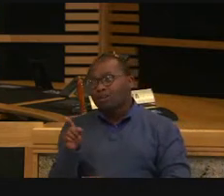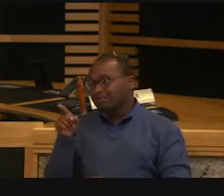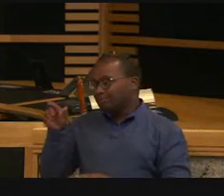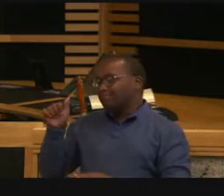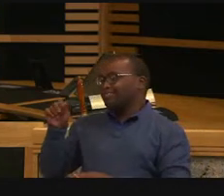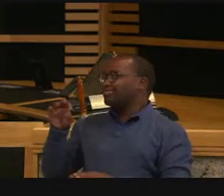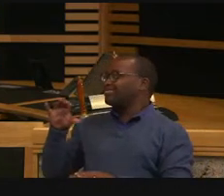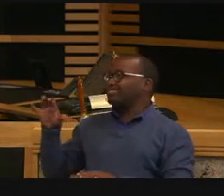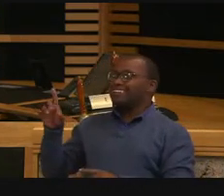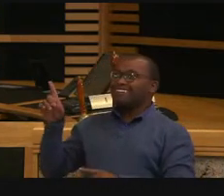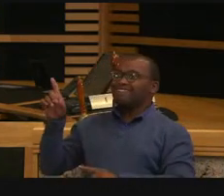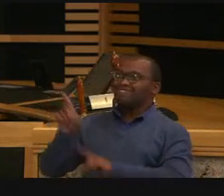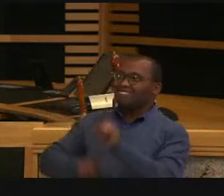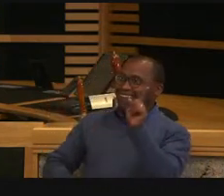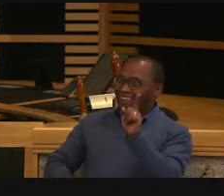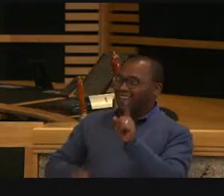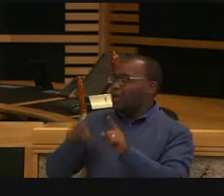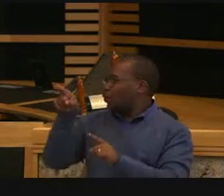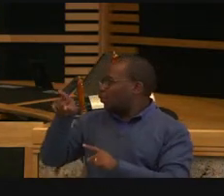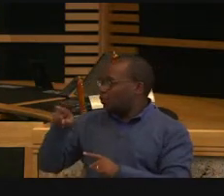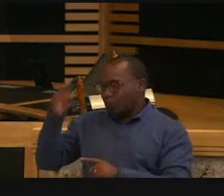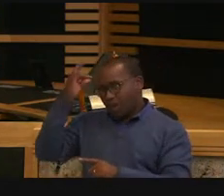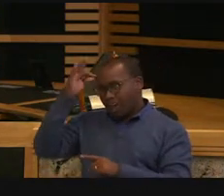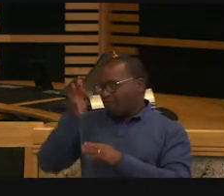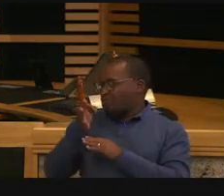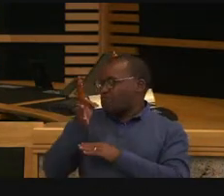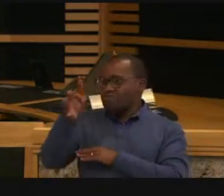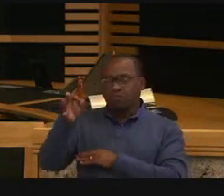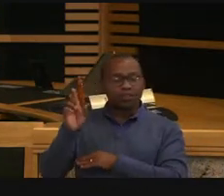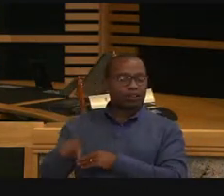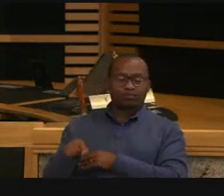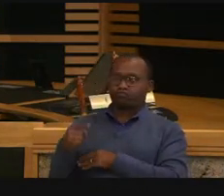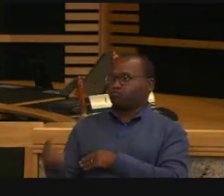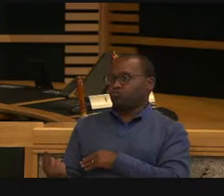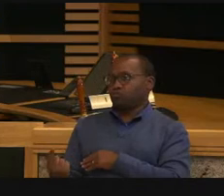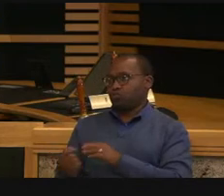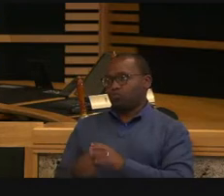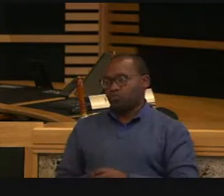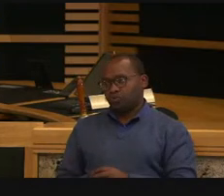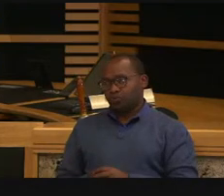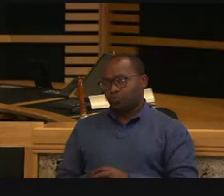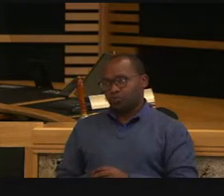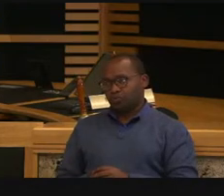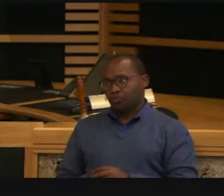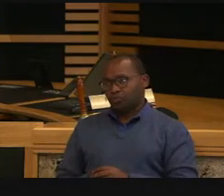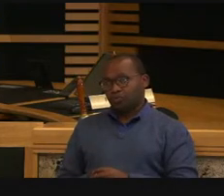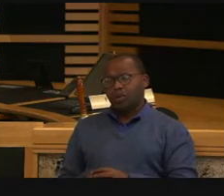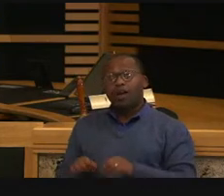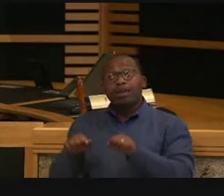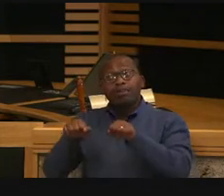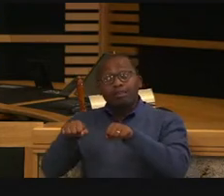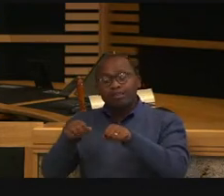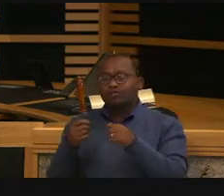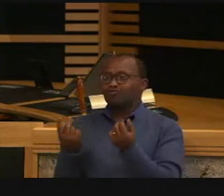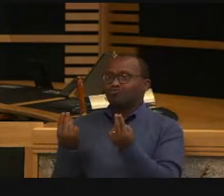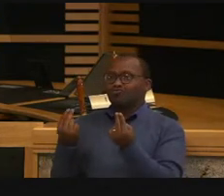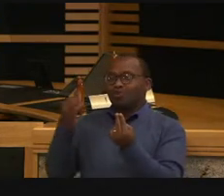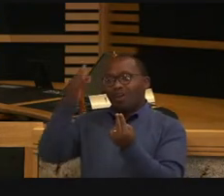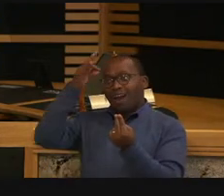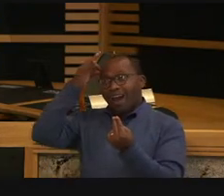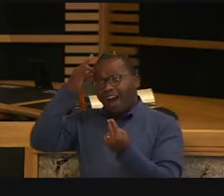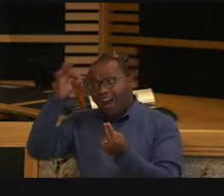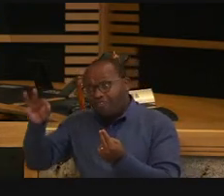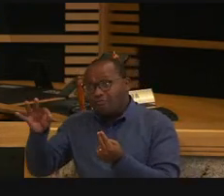not a government of the future. A modern government is a government, and they